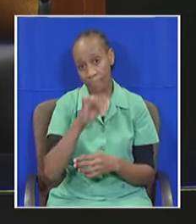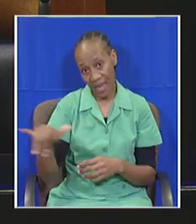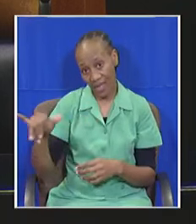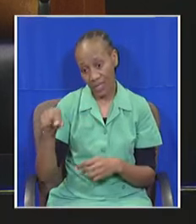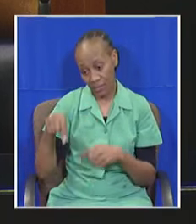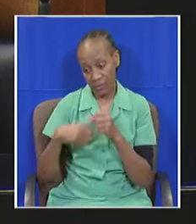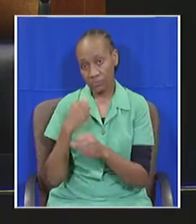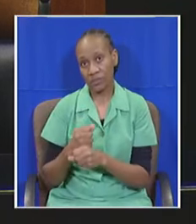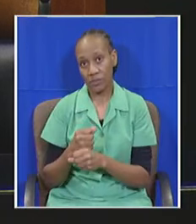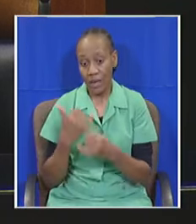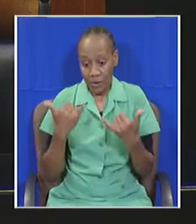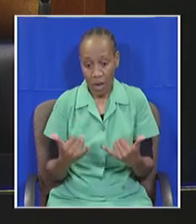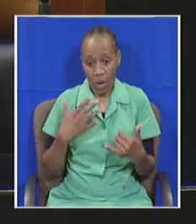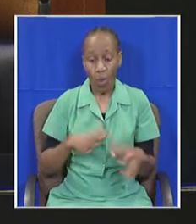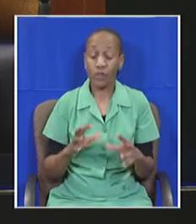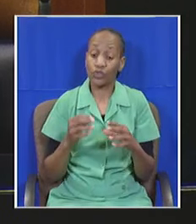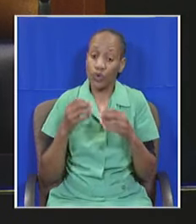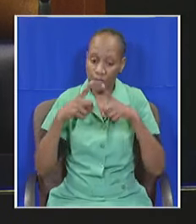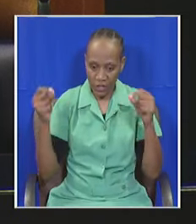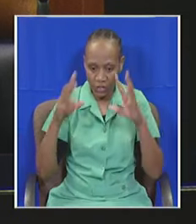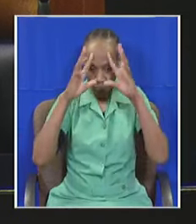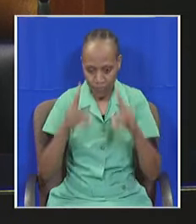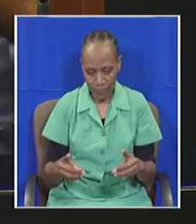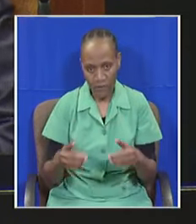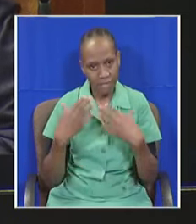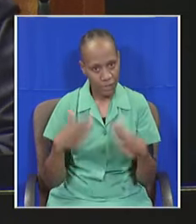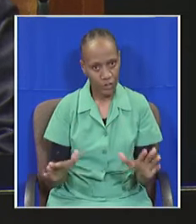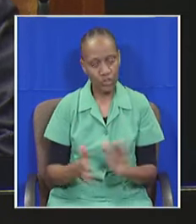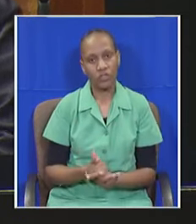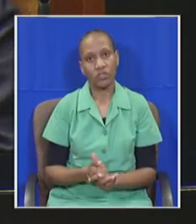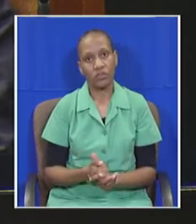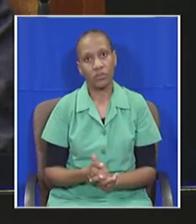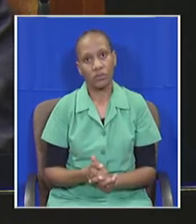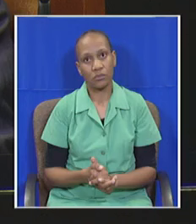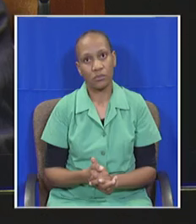I now want to deal with the second part of that ruling that was made then.